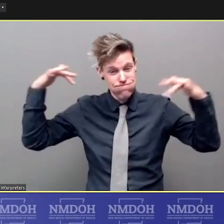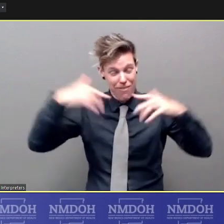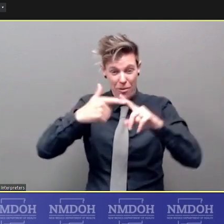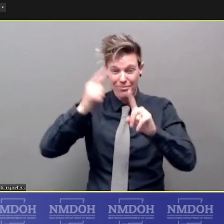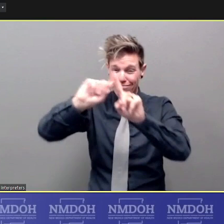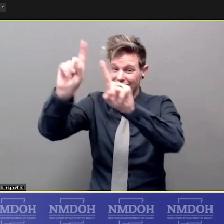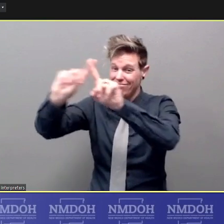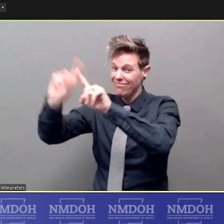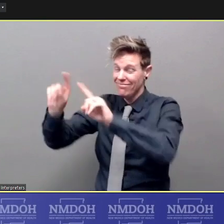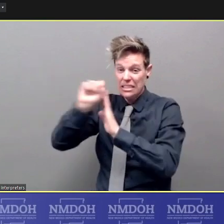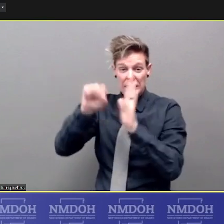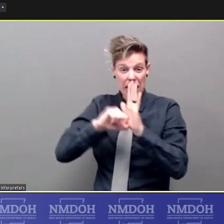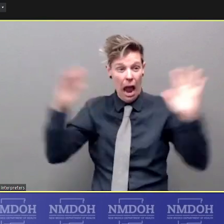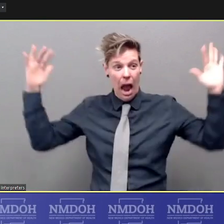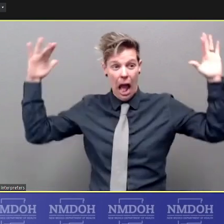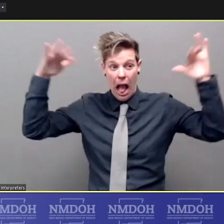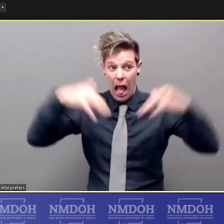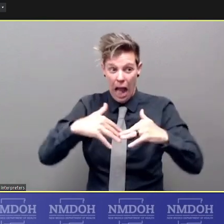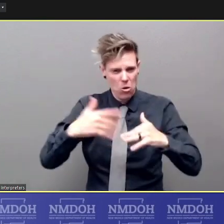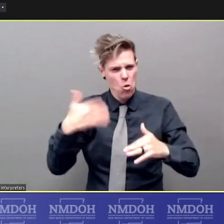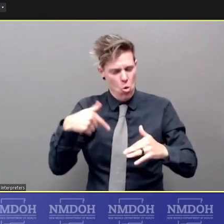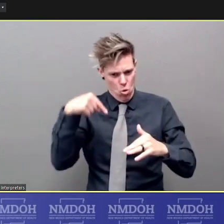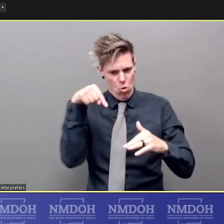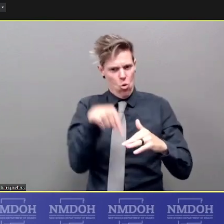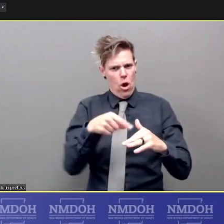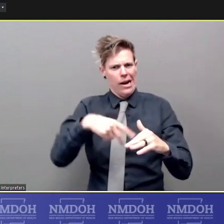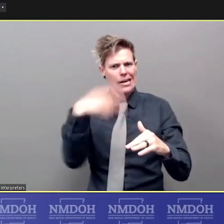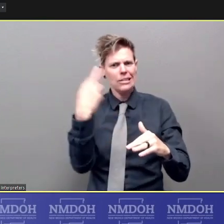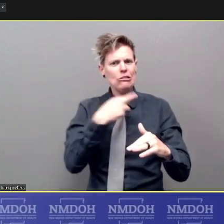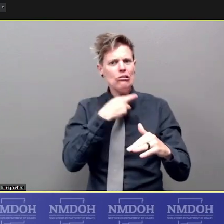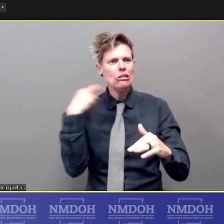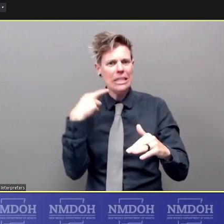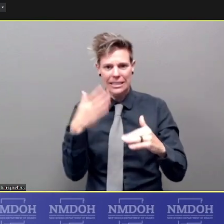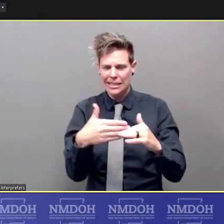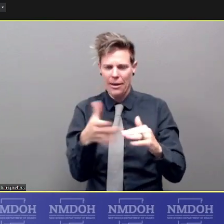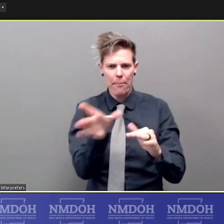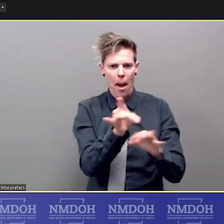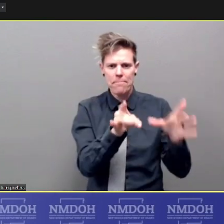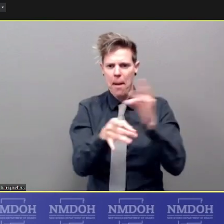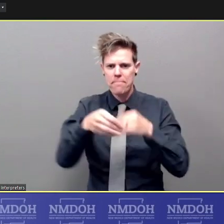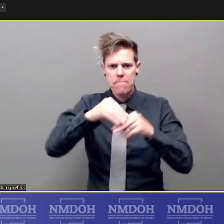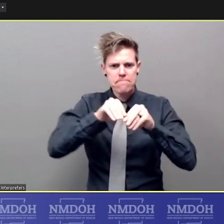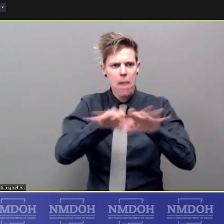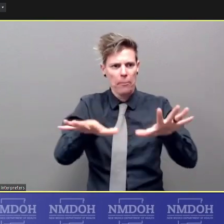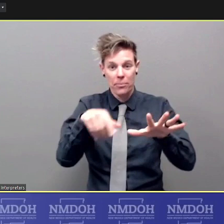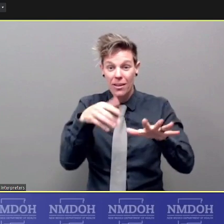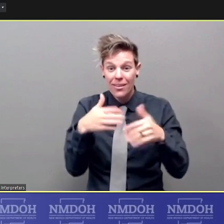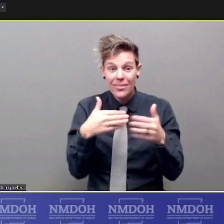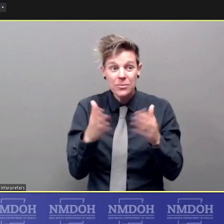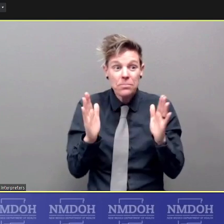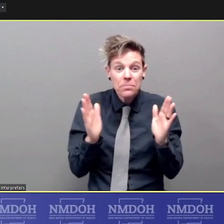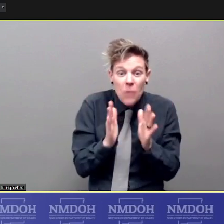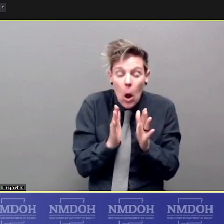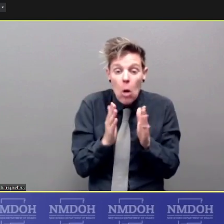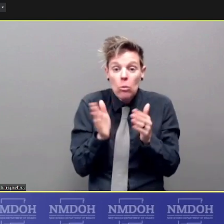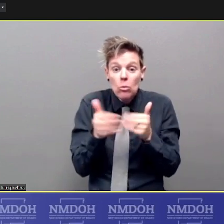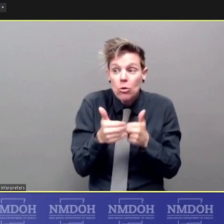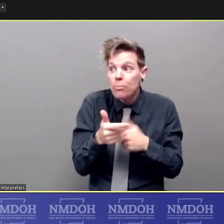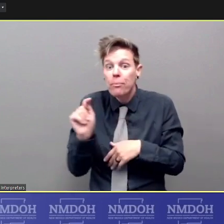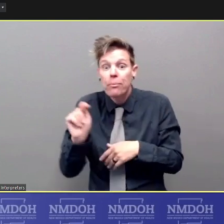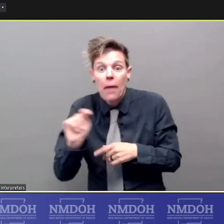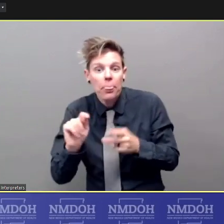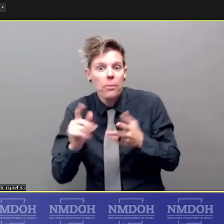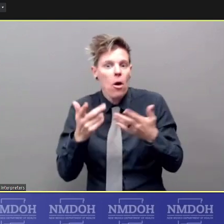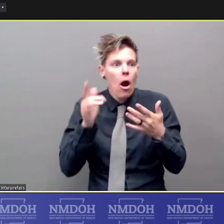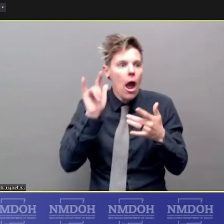much higher risk of contracting a virus being in a closed space for a long period of time, independent of the air filtration system in the